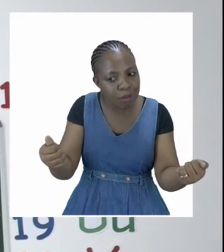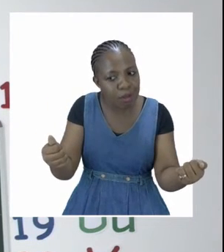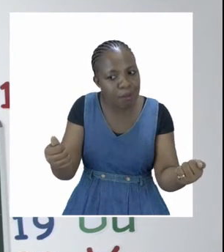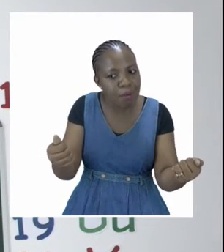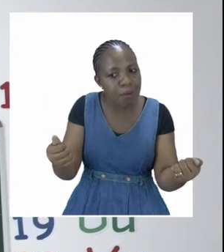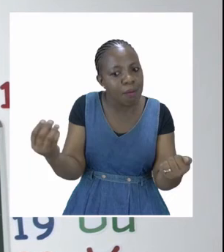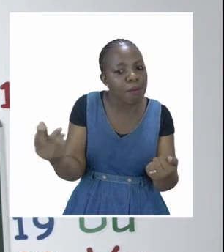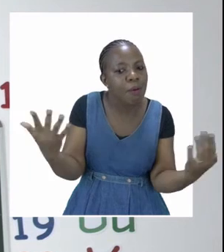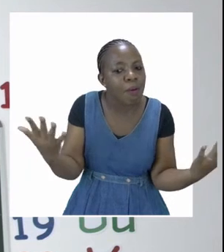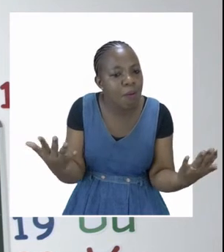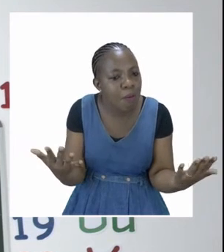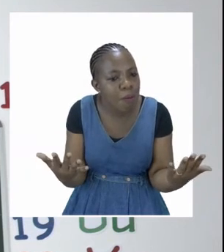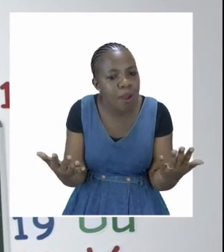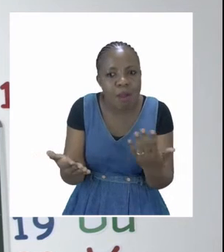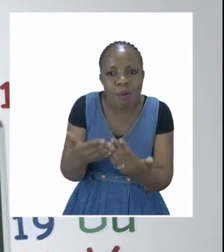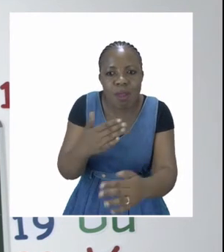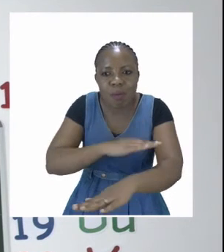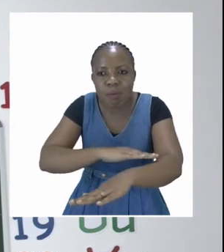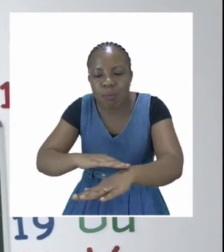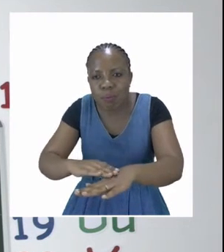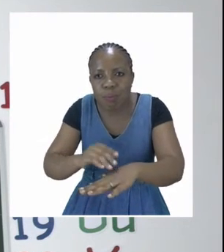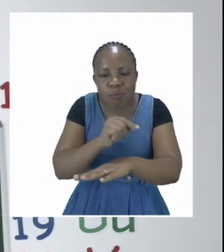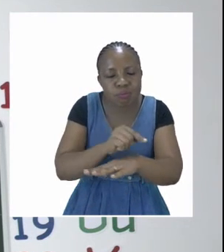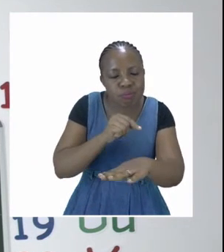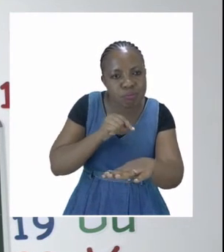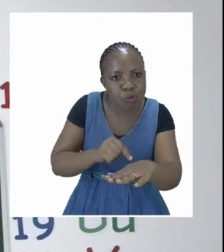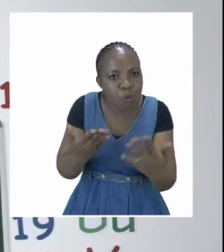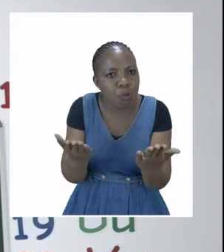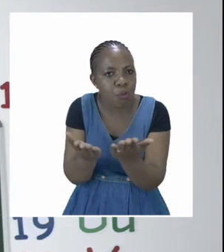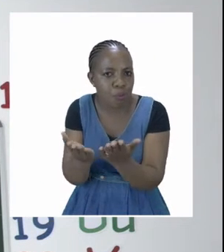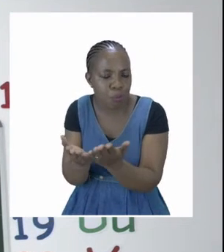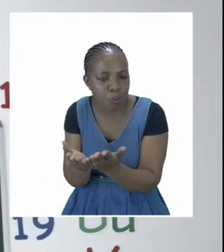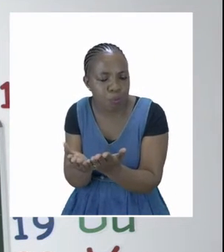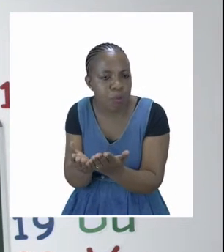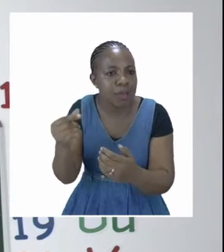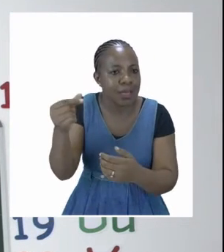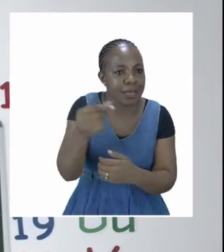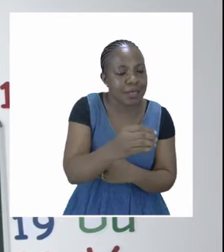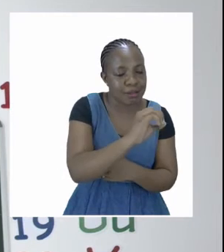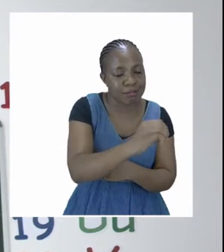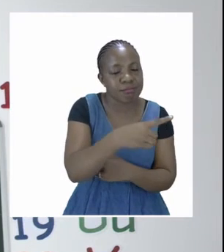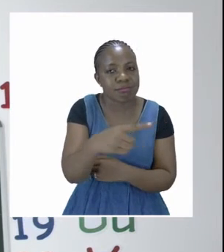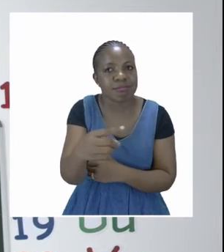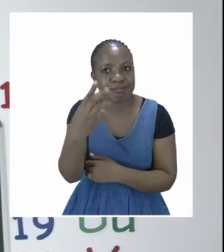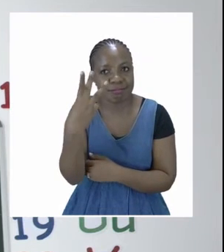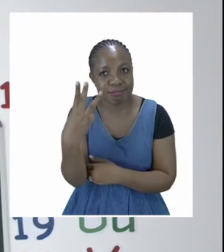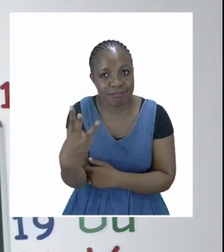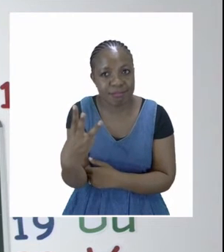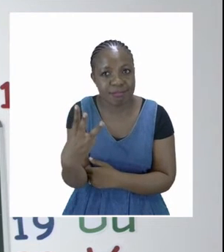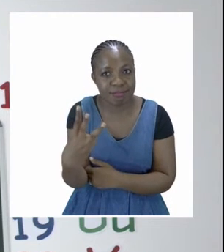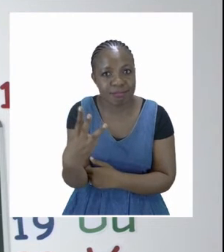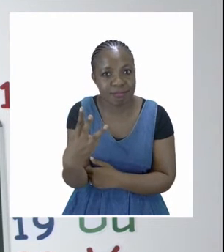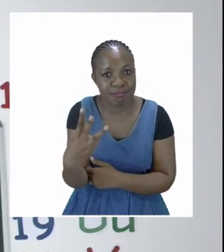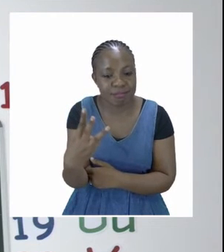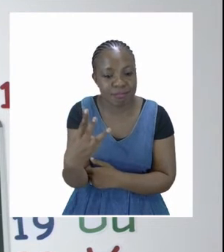Monday to Thursday for pre-primary up until grade three. The lessons are